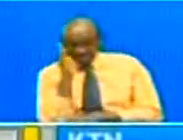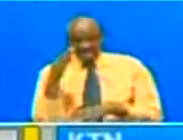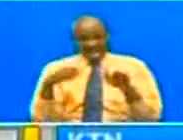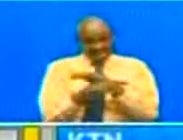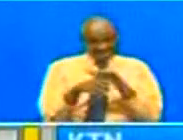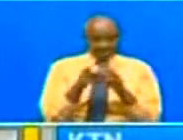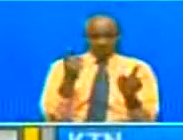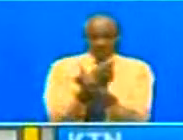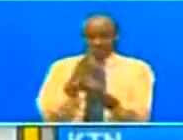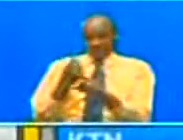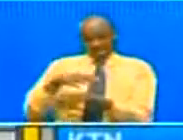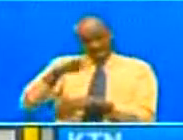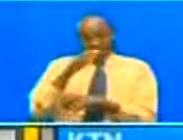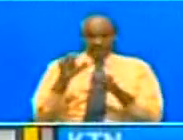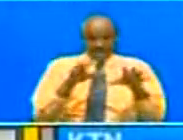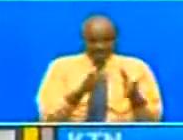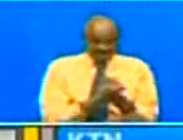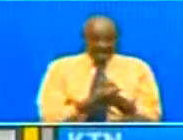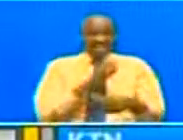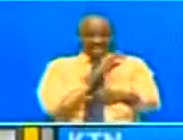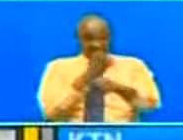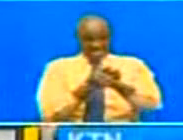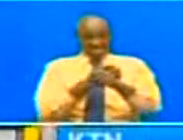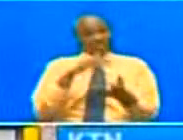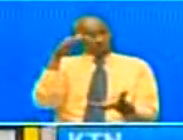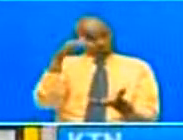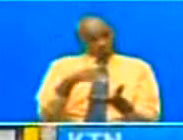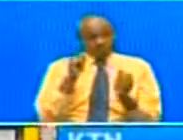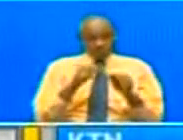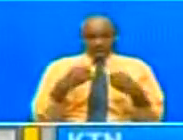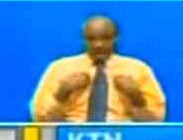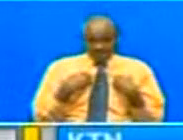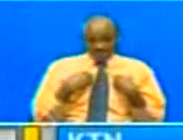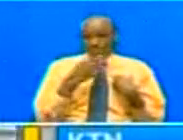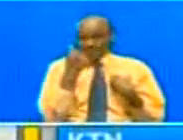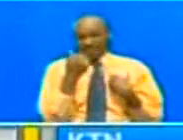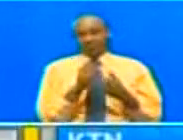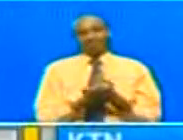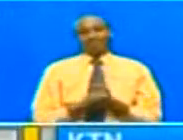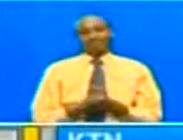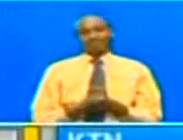access to the regional market, and the energy costs shape investment decisions better.